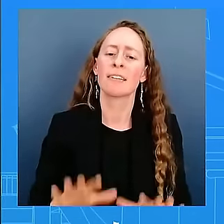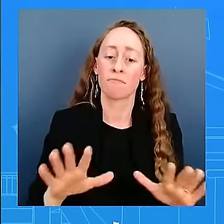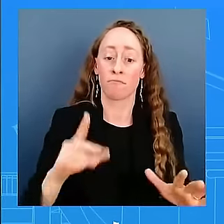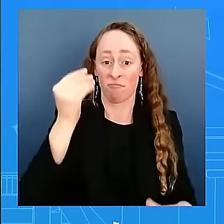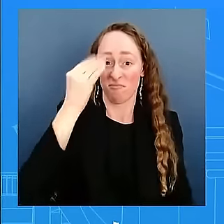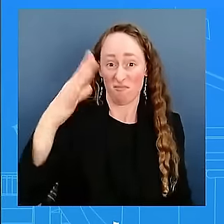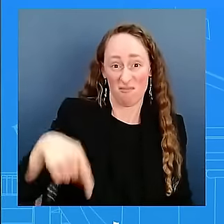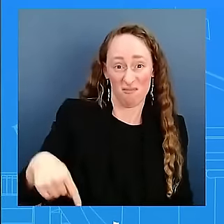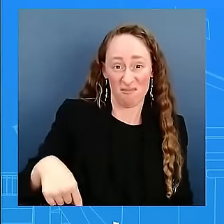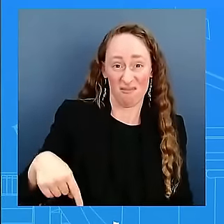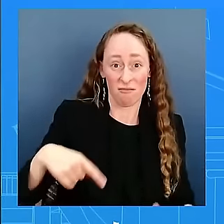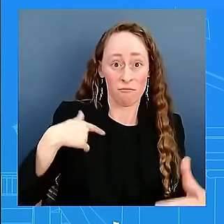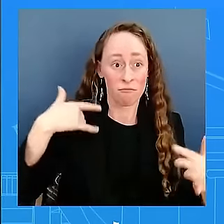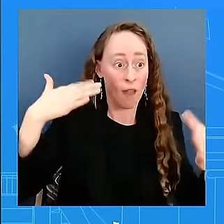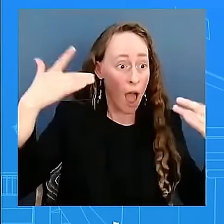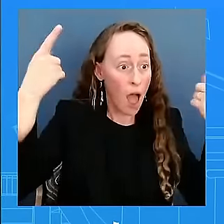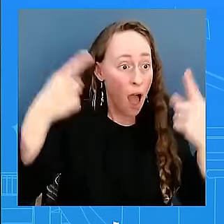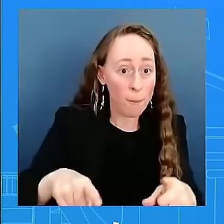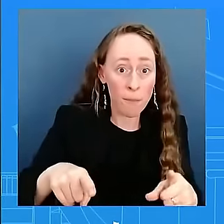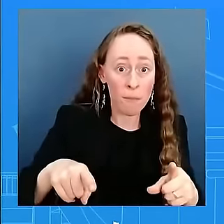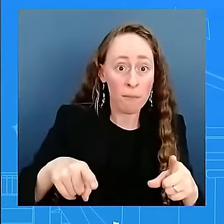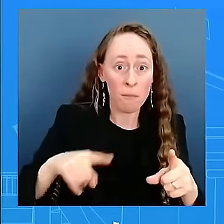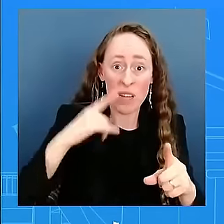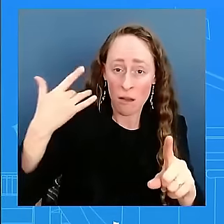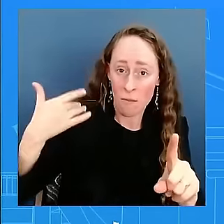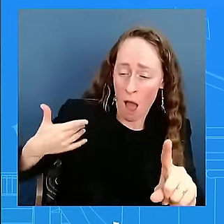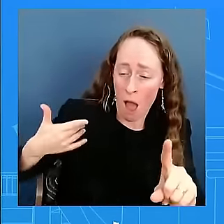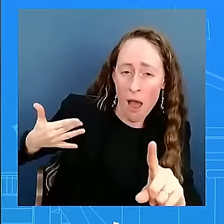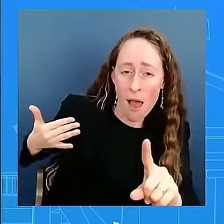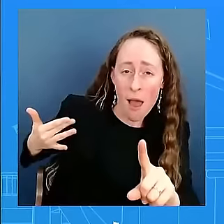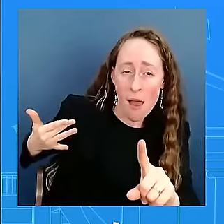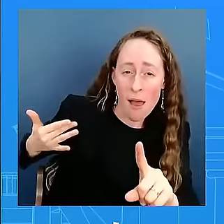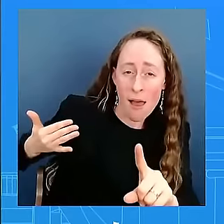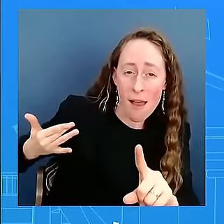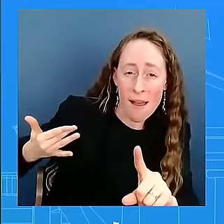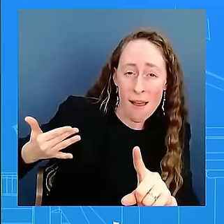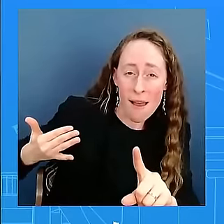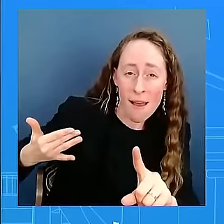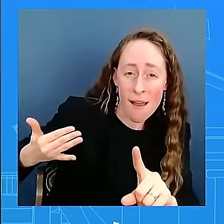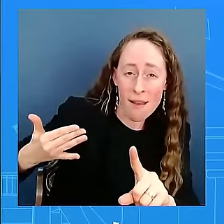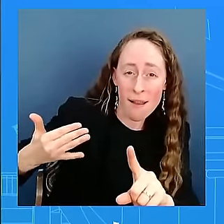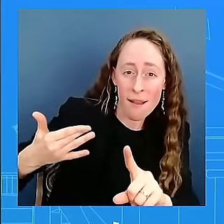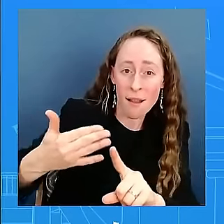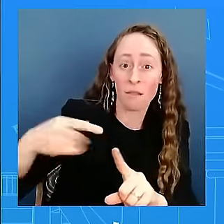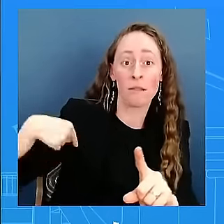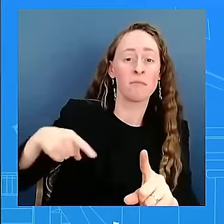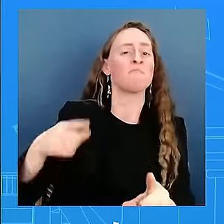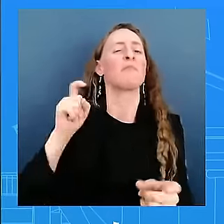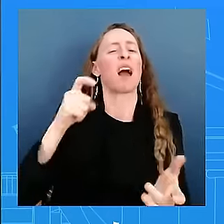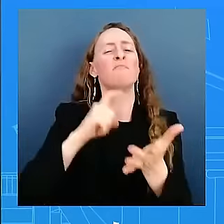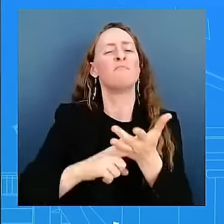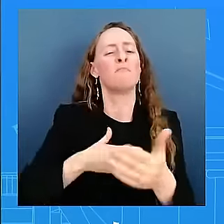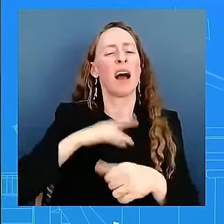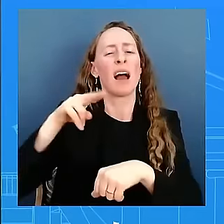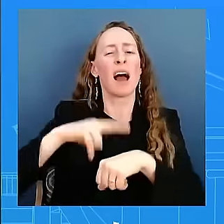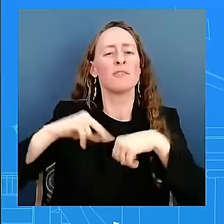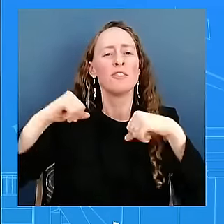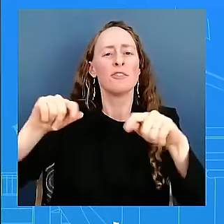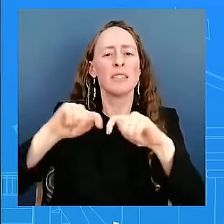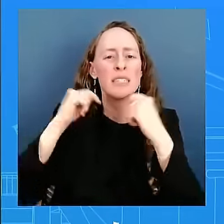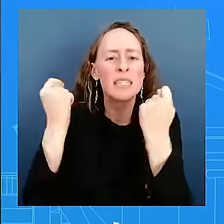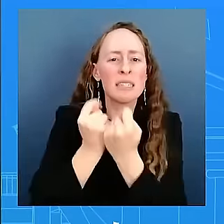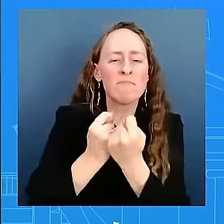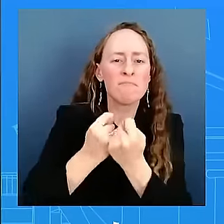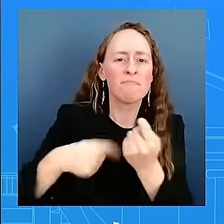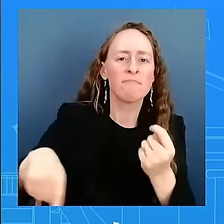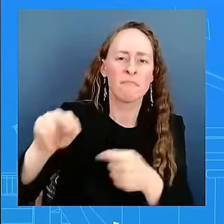level of skill by my teammates across the national security enterprise. My colleagues here at the NSC, my colleagues at the Central Intelligence